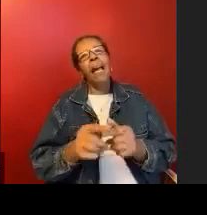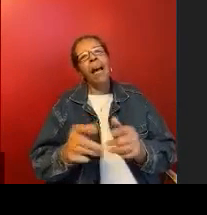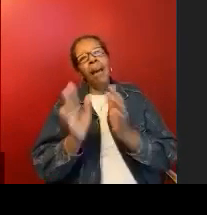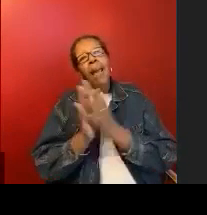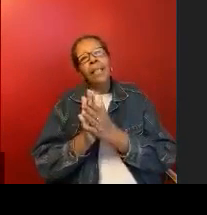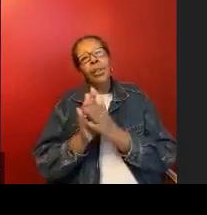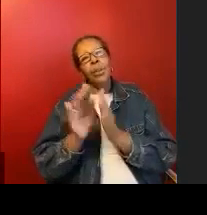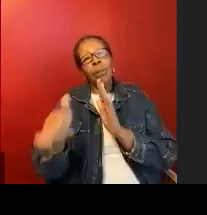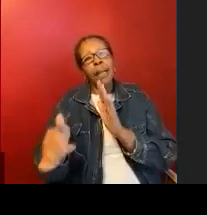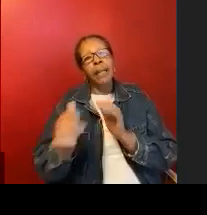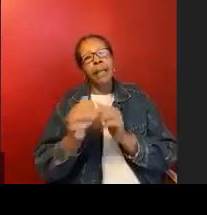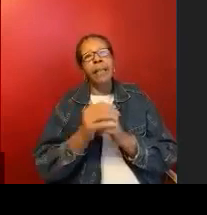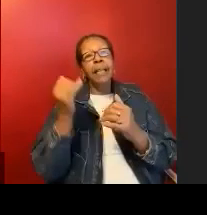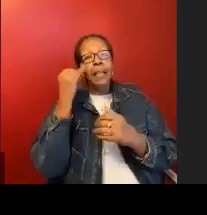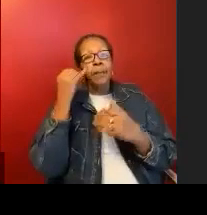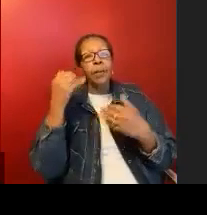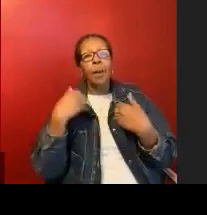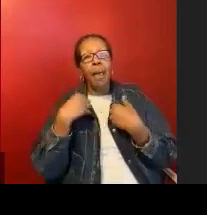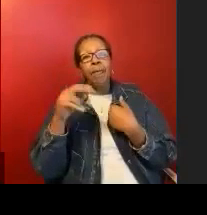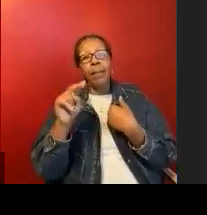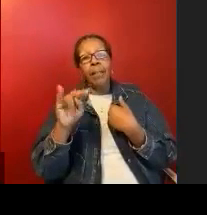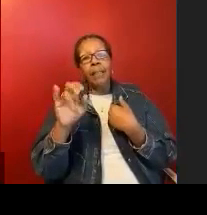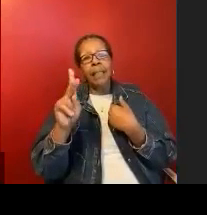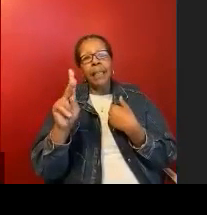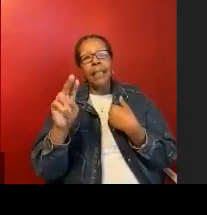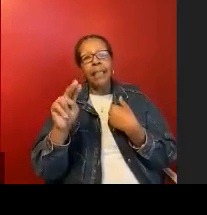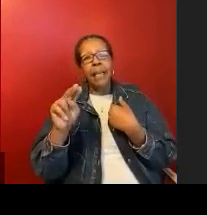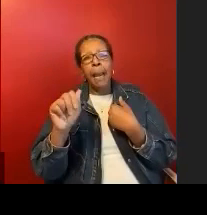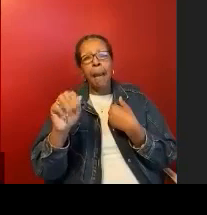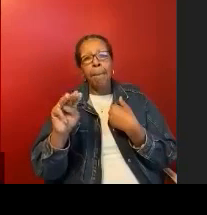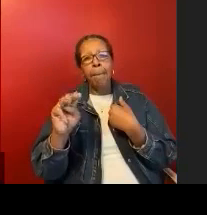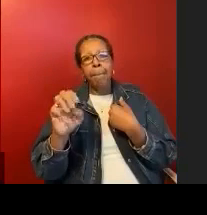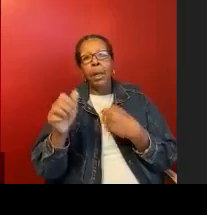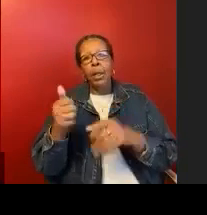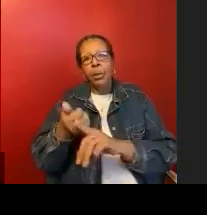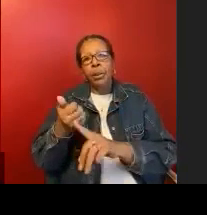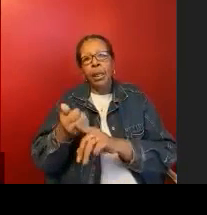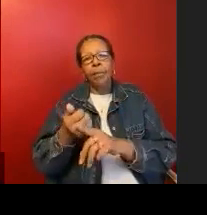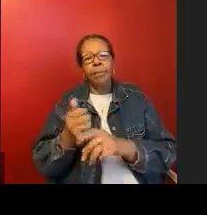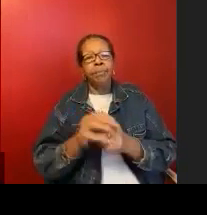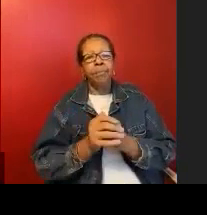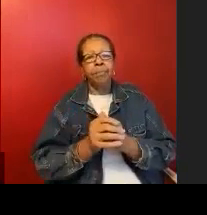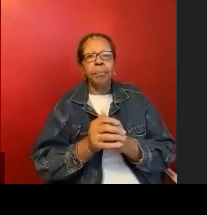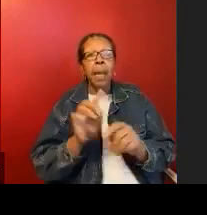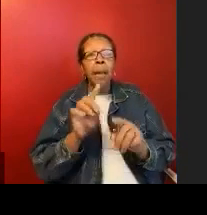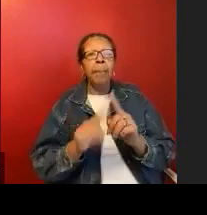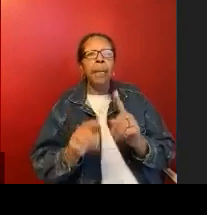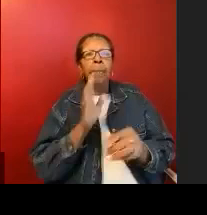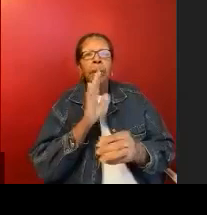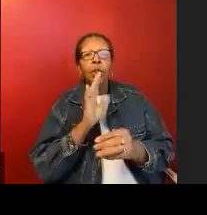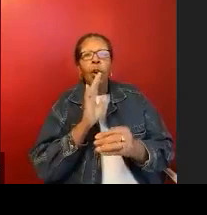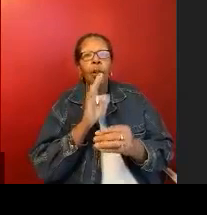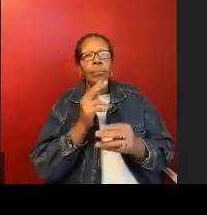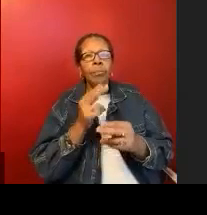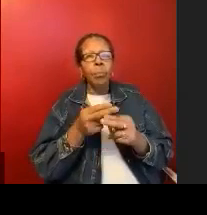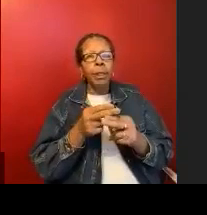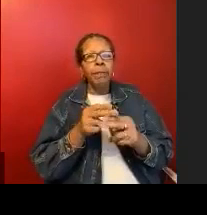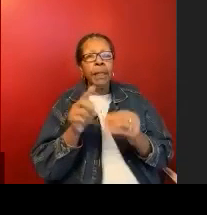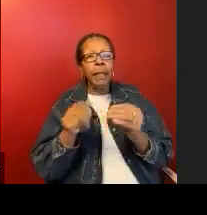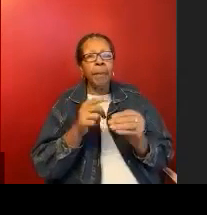you have any nicknames. I want to talk briefly about the 12 disciples. Okay, and some of them